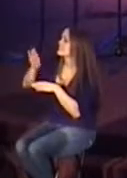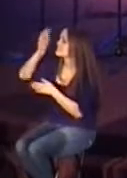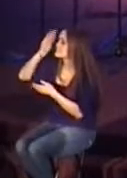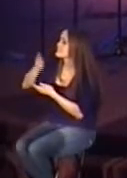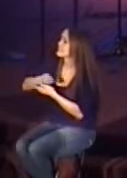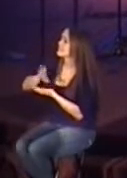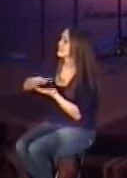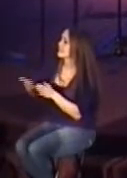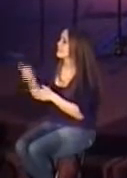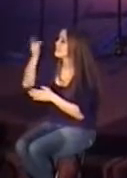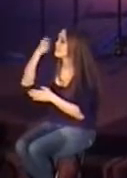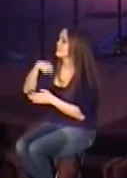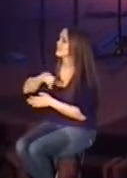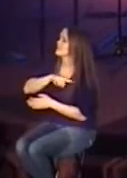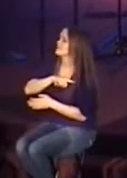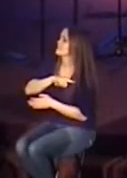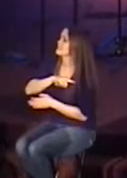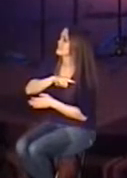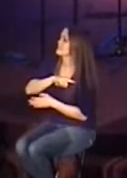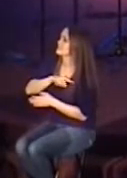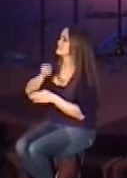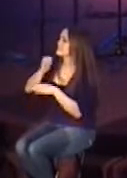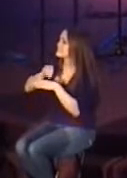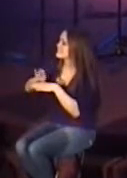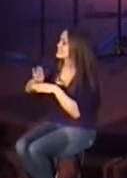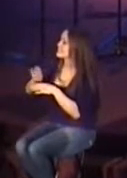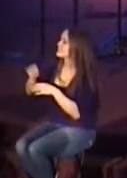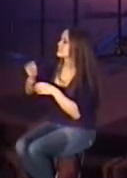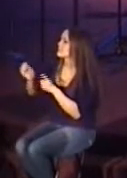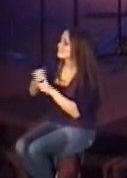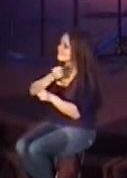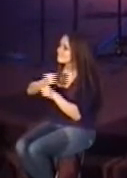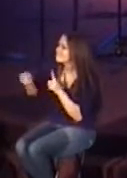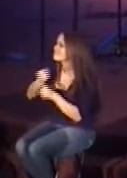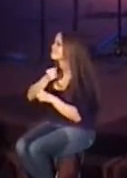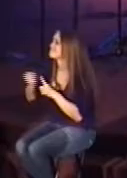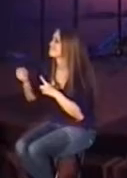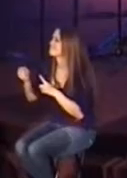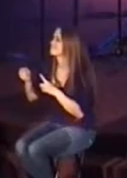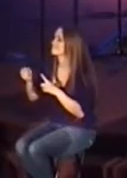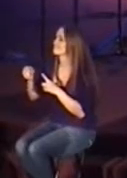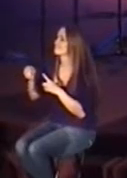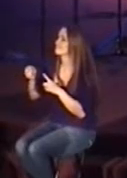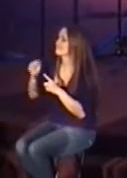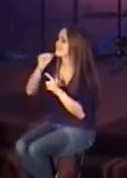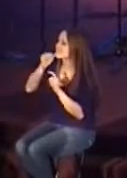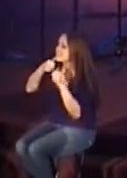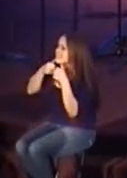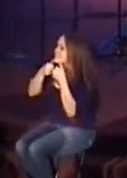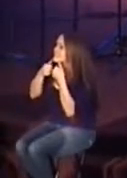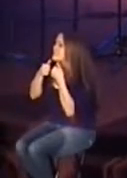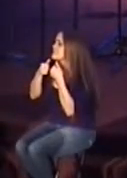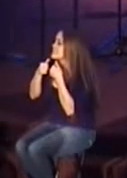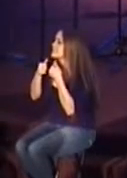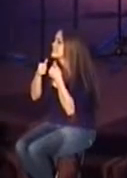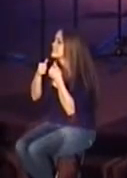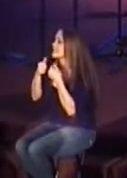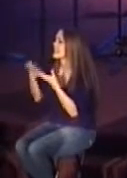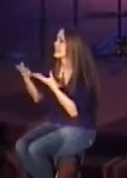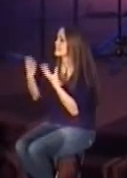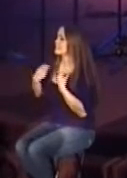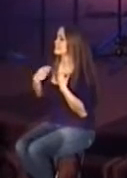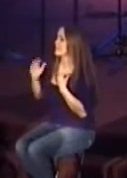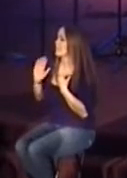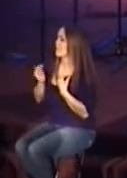us, that you would send him to be beaten and tortured, to take on our sin and shame so that we could